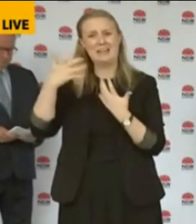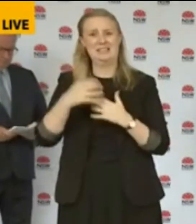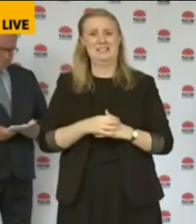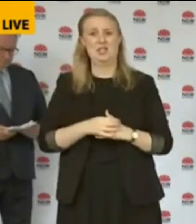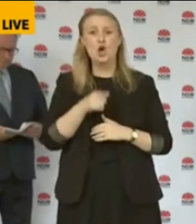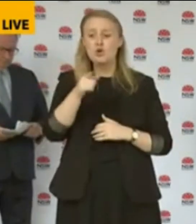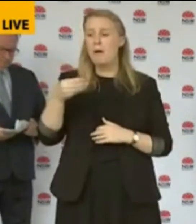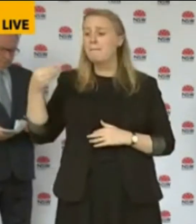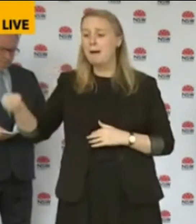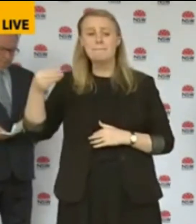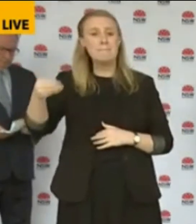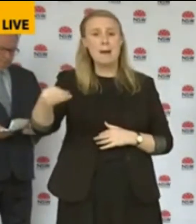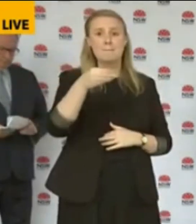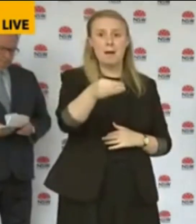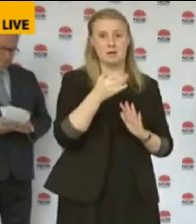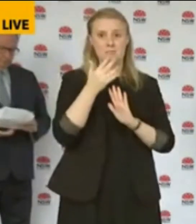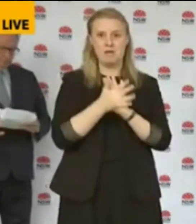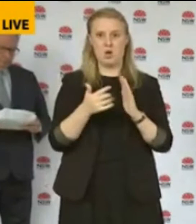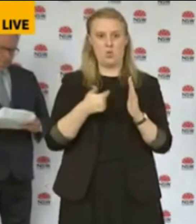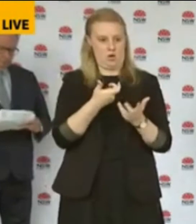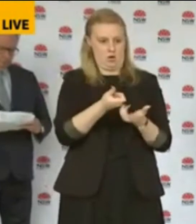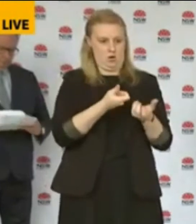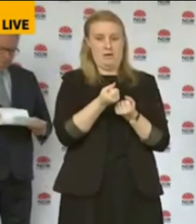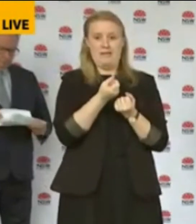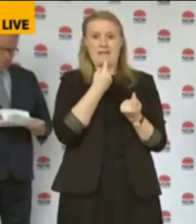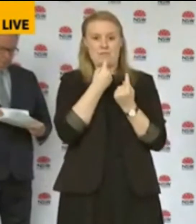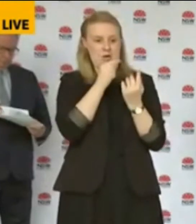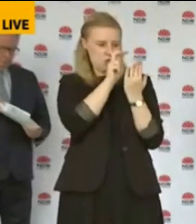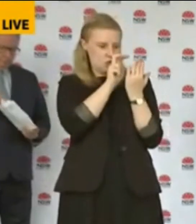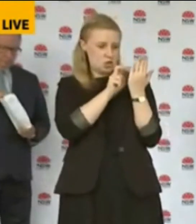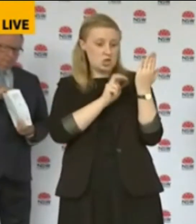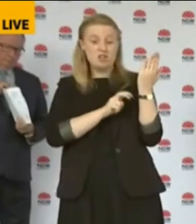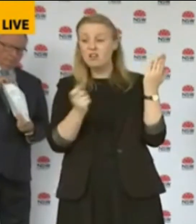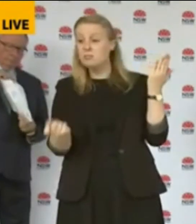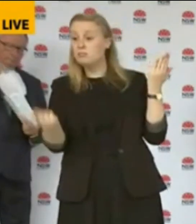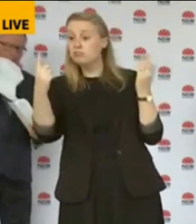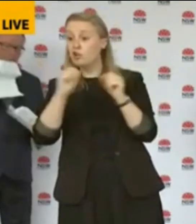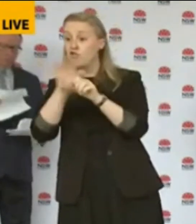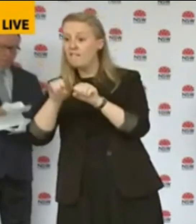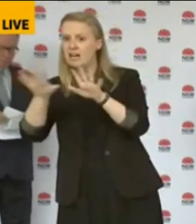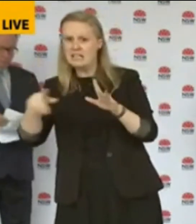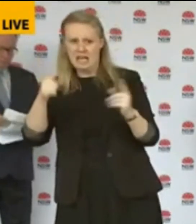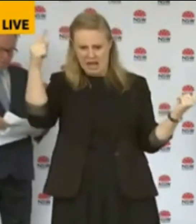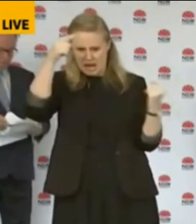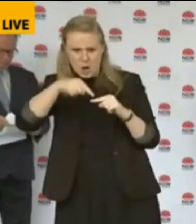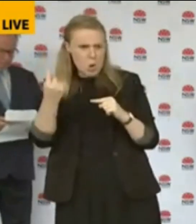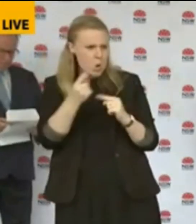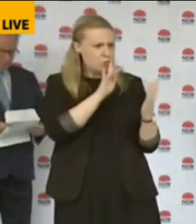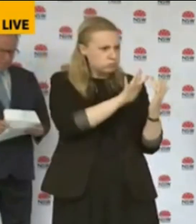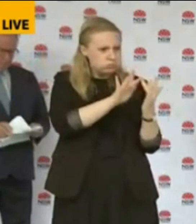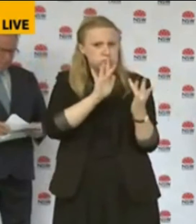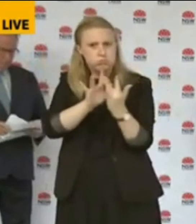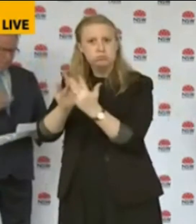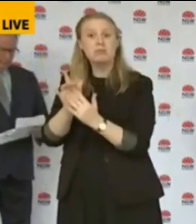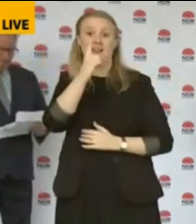during your travel every day. So if you've got an unregistered Opal card, please register it as well. Almost like